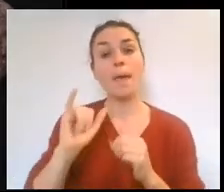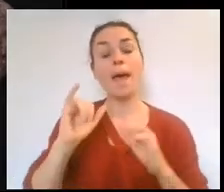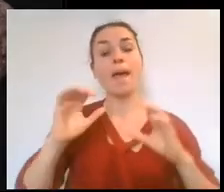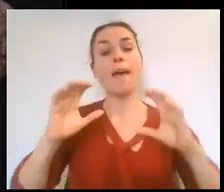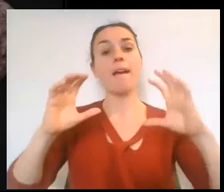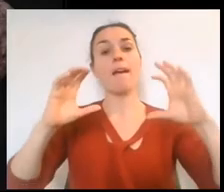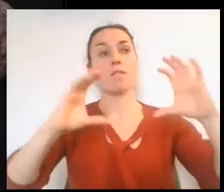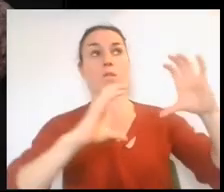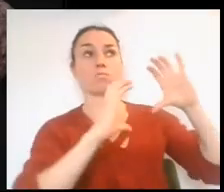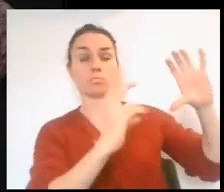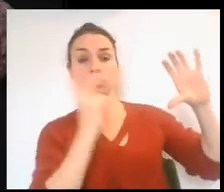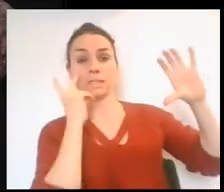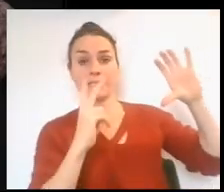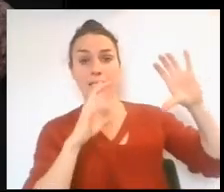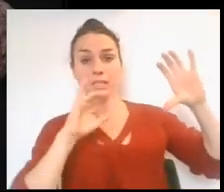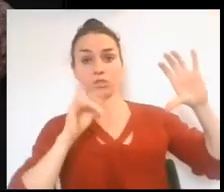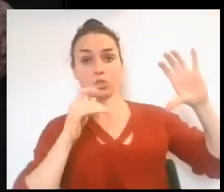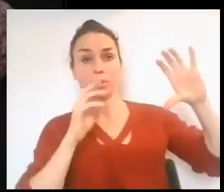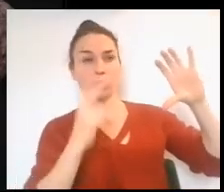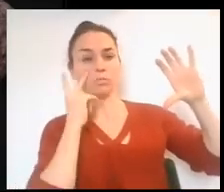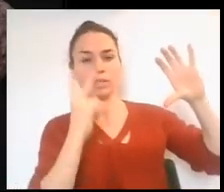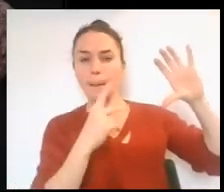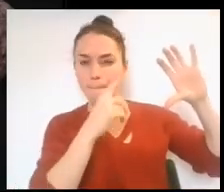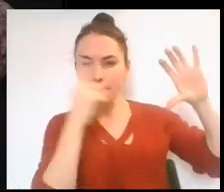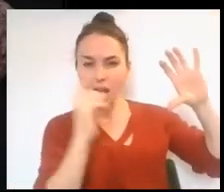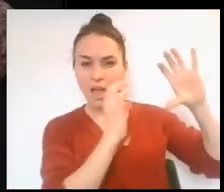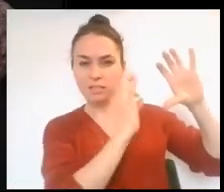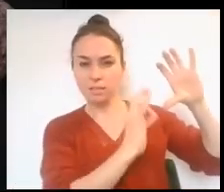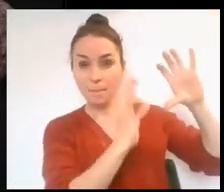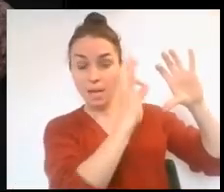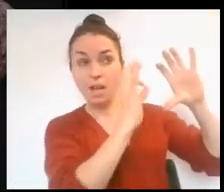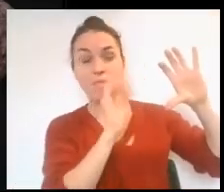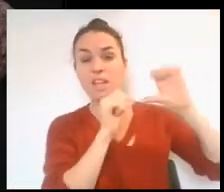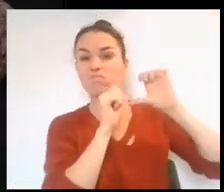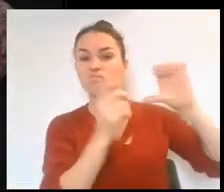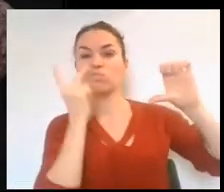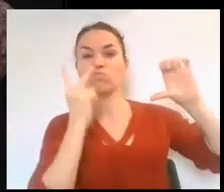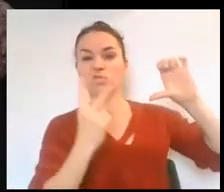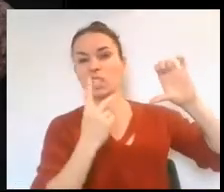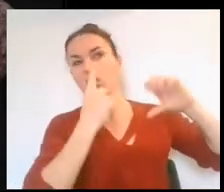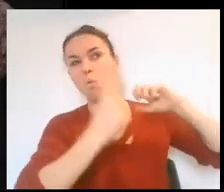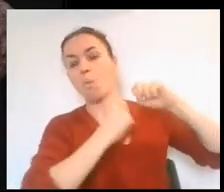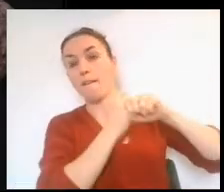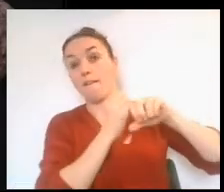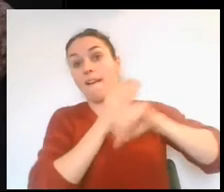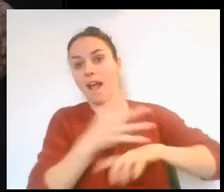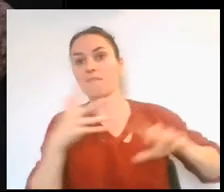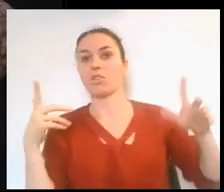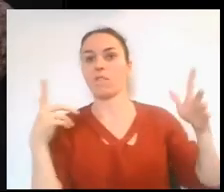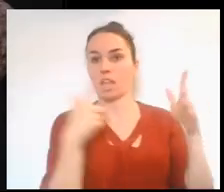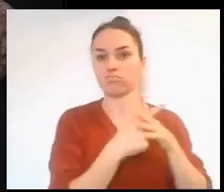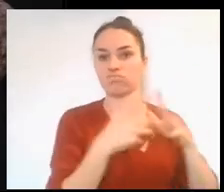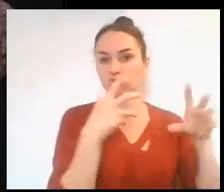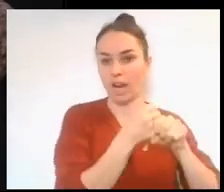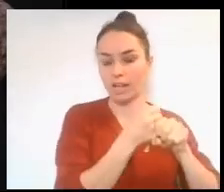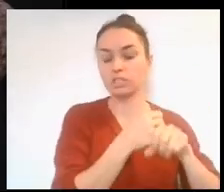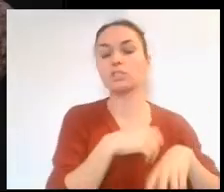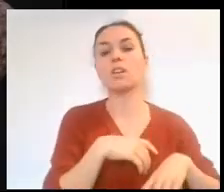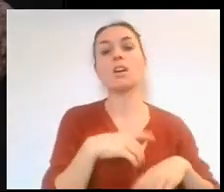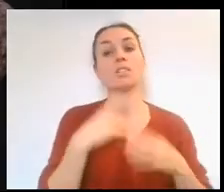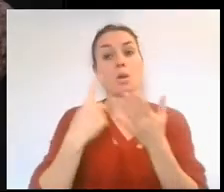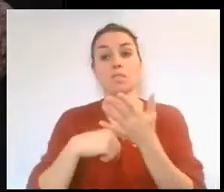a year after the crash. So sometimes violent things do happen up there. On the right side of the picture, there are some